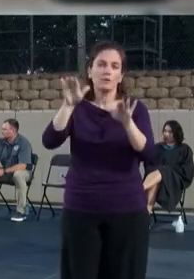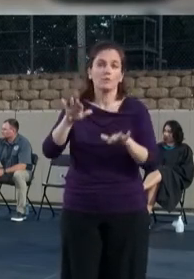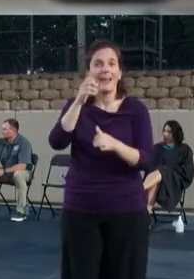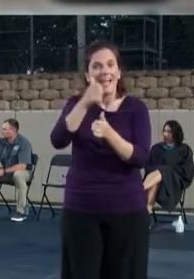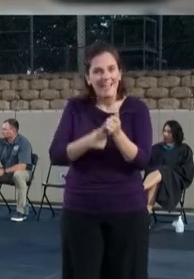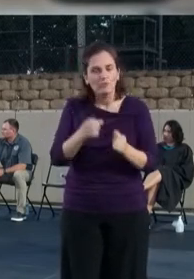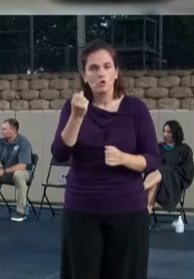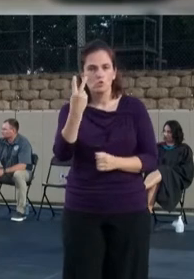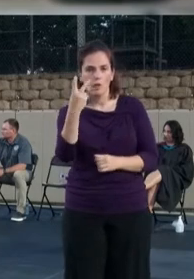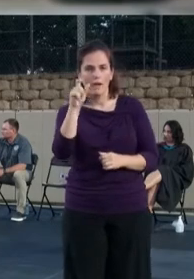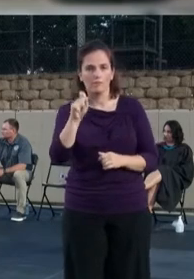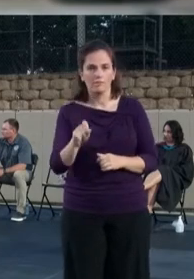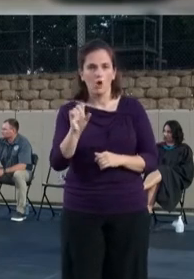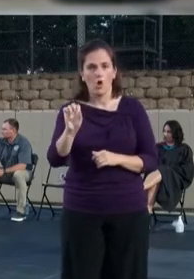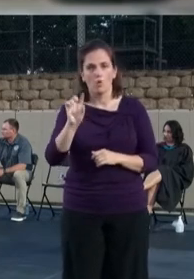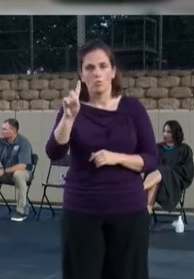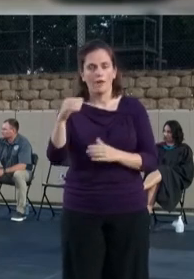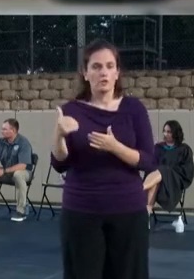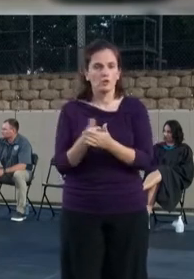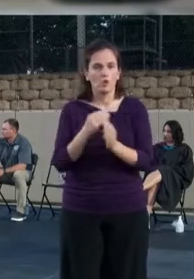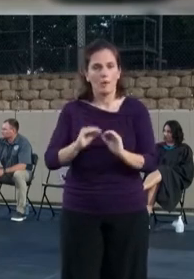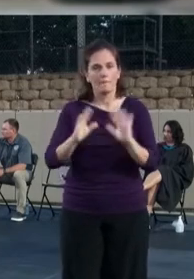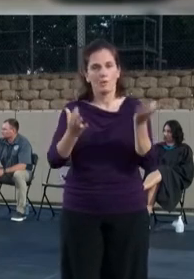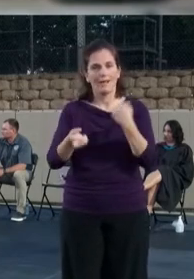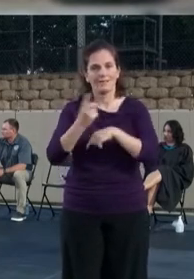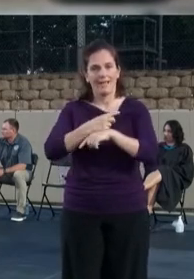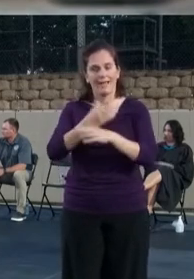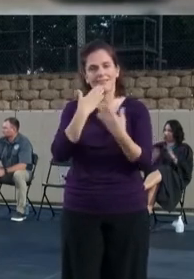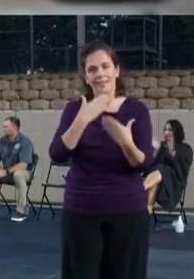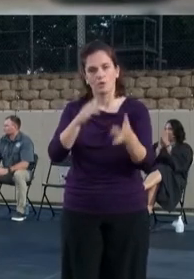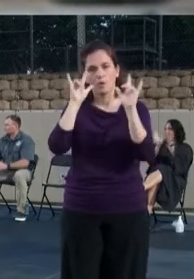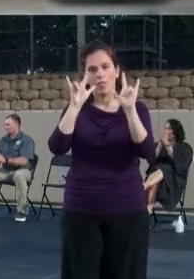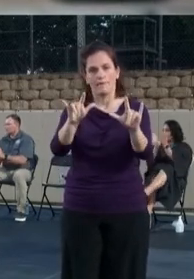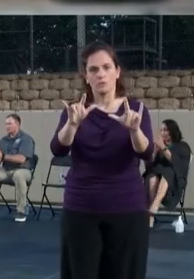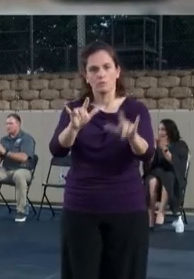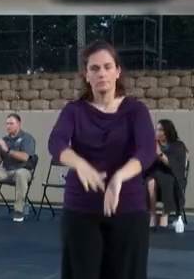1201 is a new and brighter day. Thank you, and I love you.